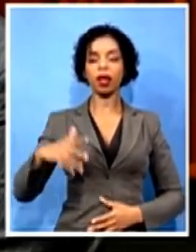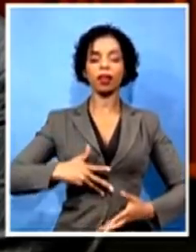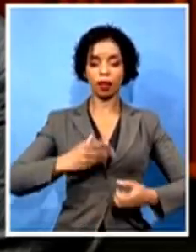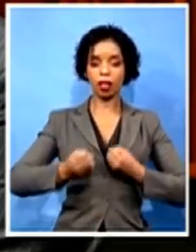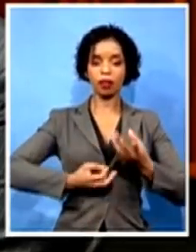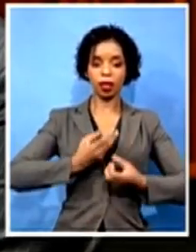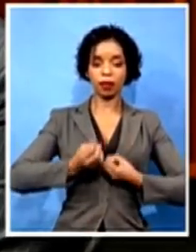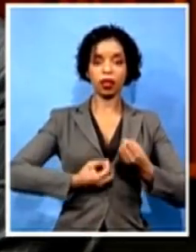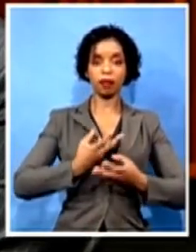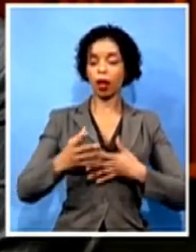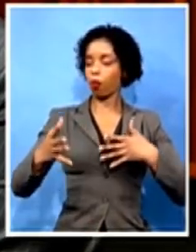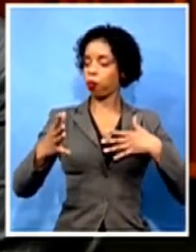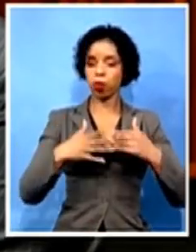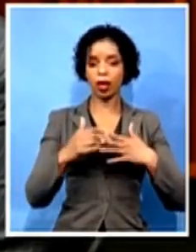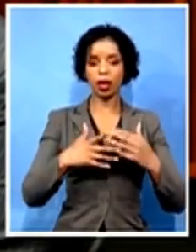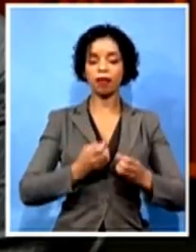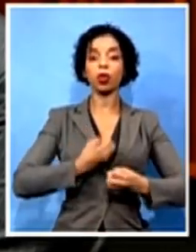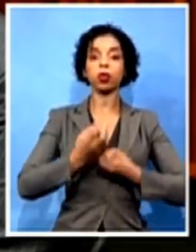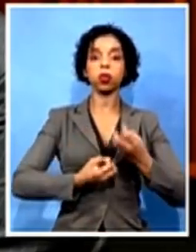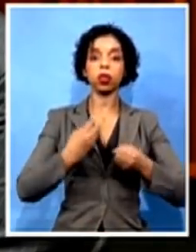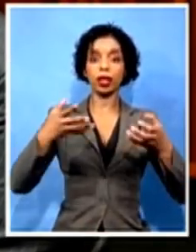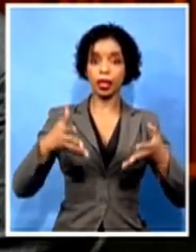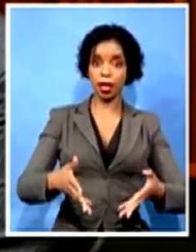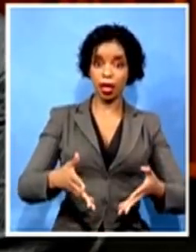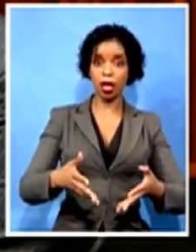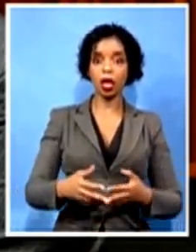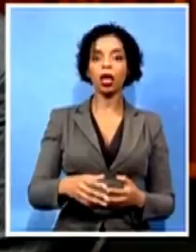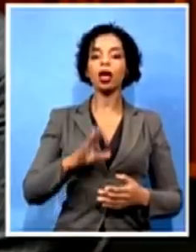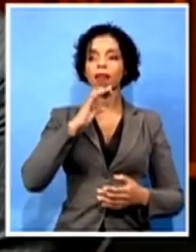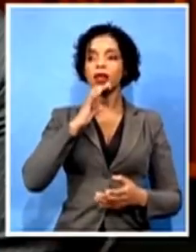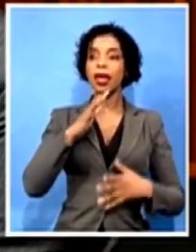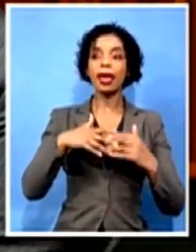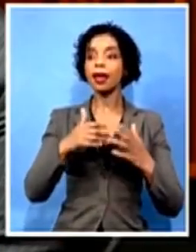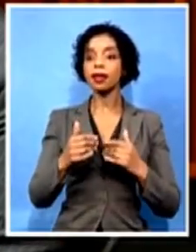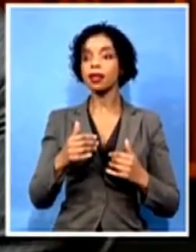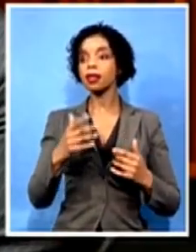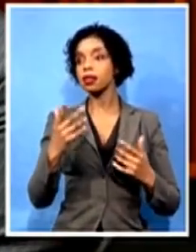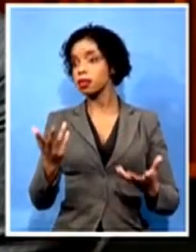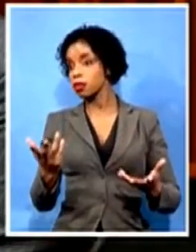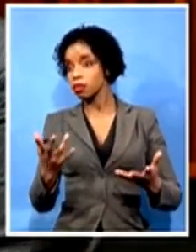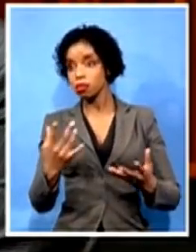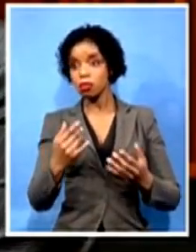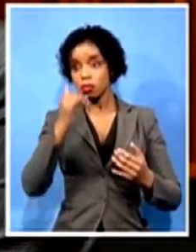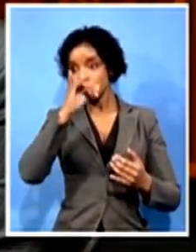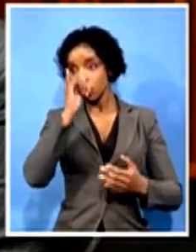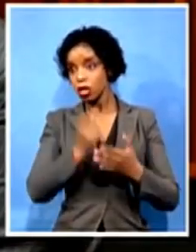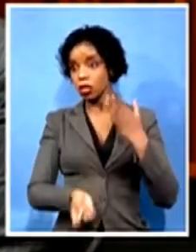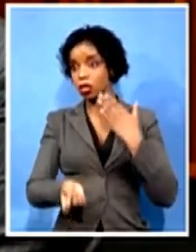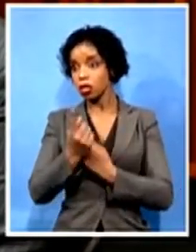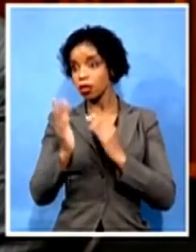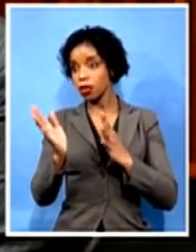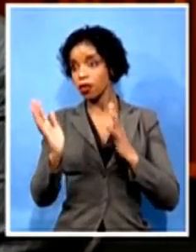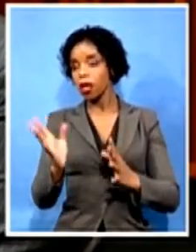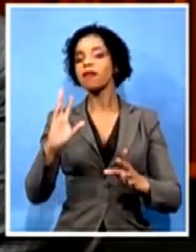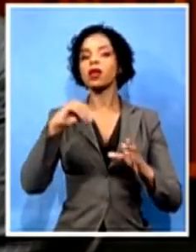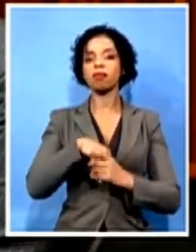any offences. If you, however, volunteer such information, it is being recorded as we speak. It may be